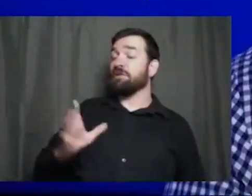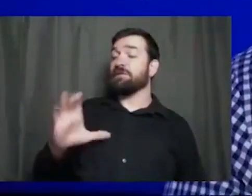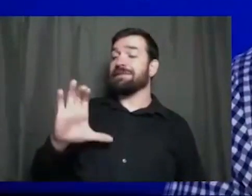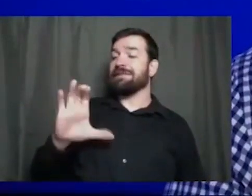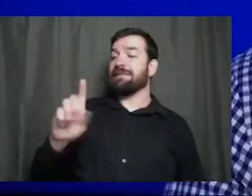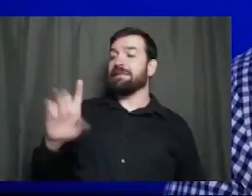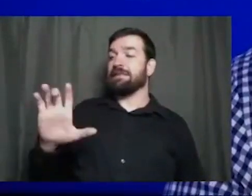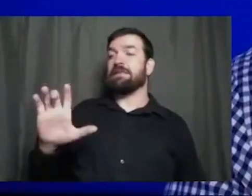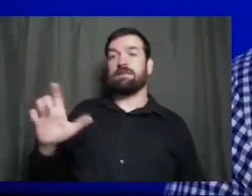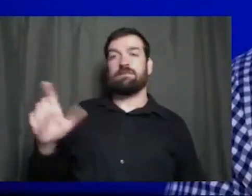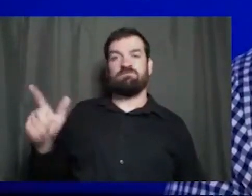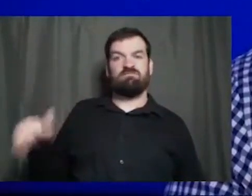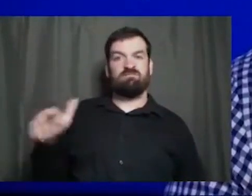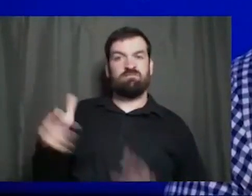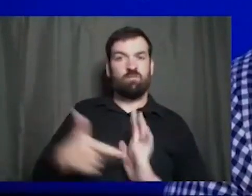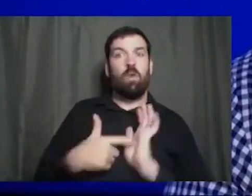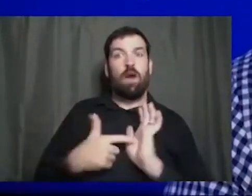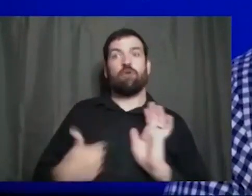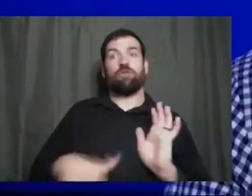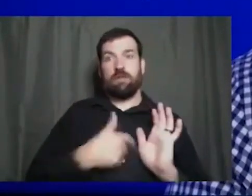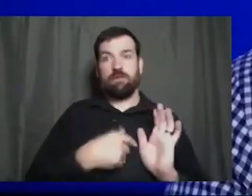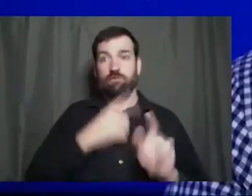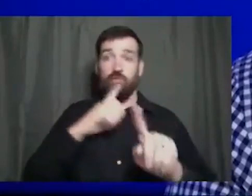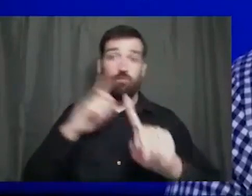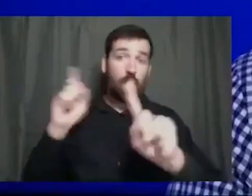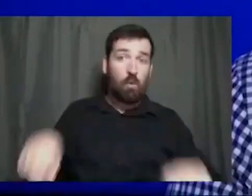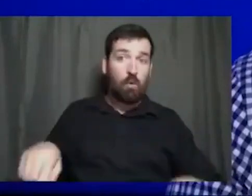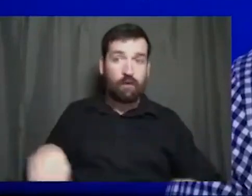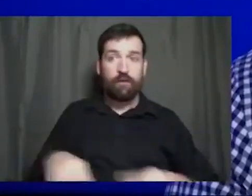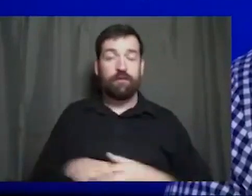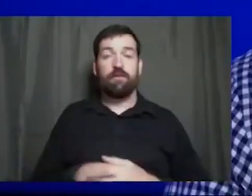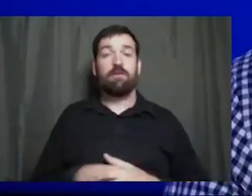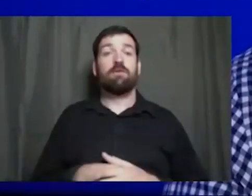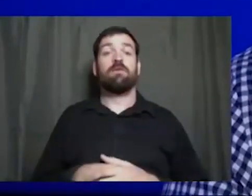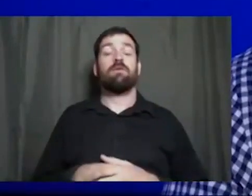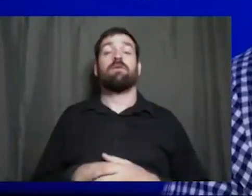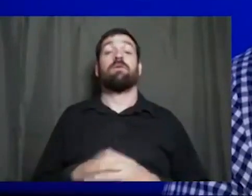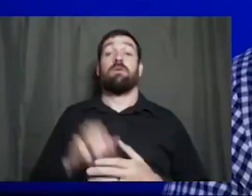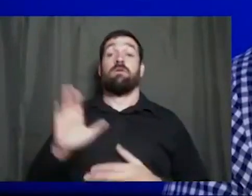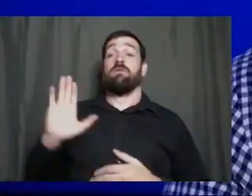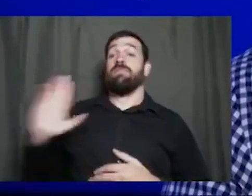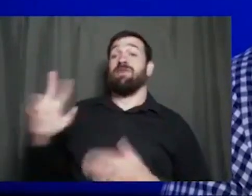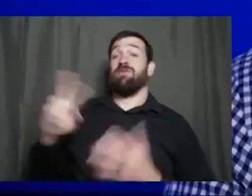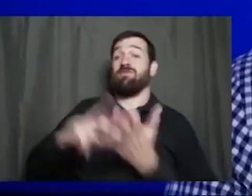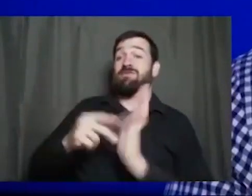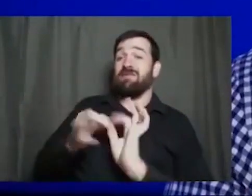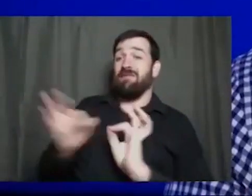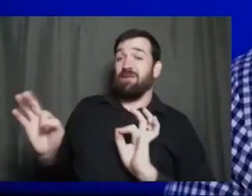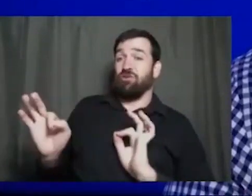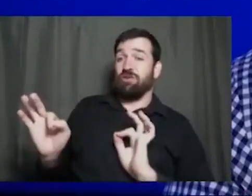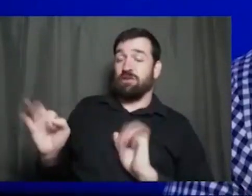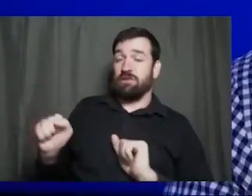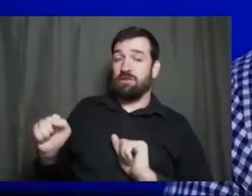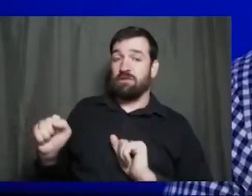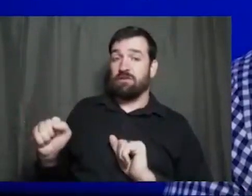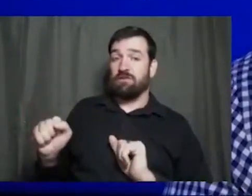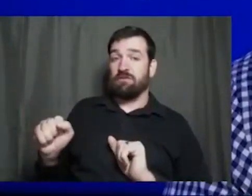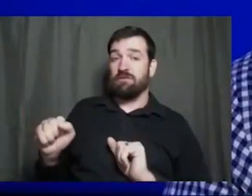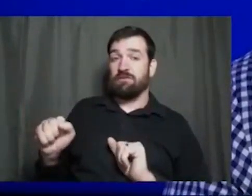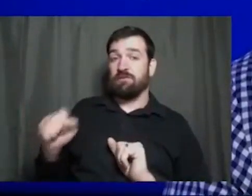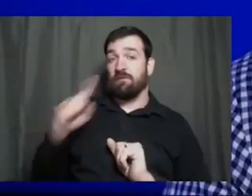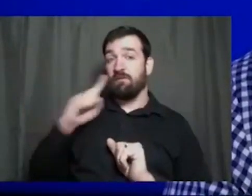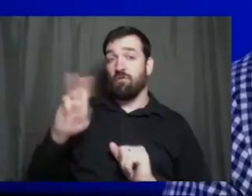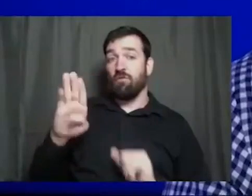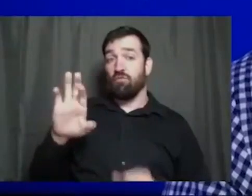report breakthrough infections, and the definition that the CDC has for breakthrough infections is people who